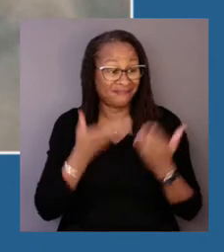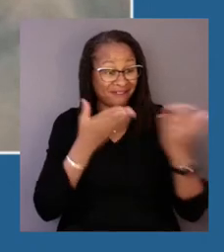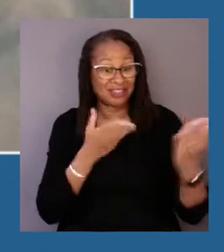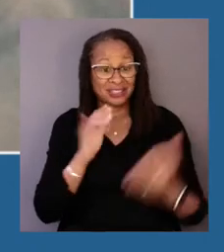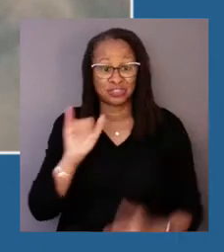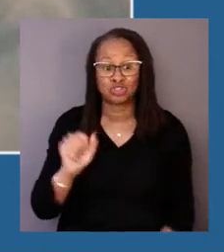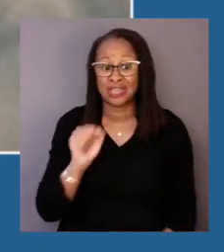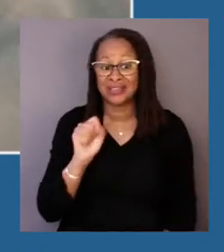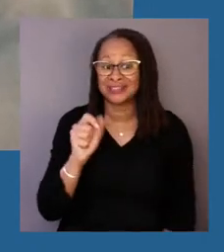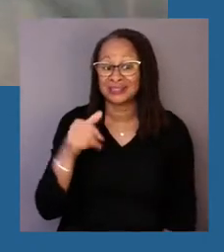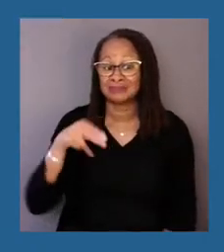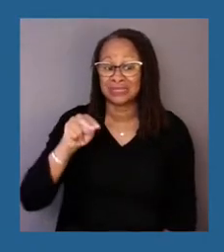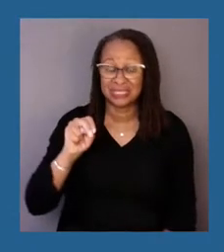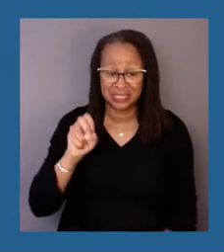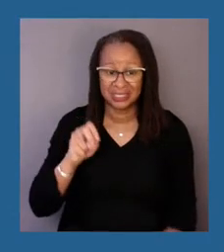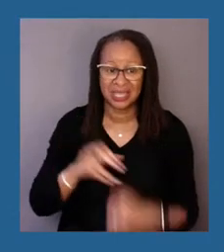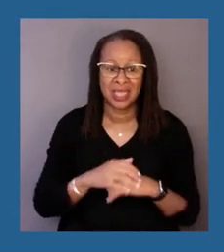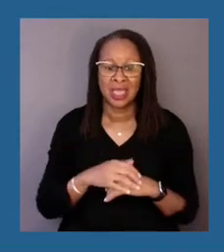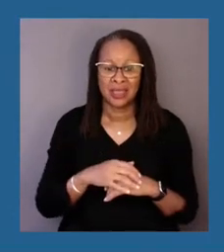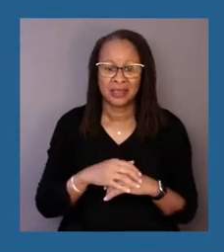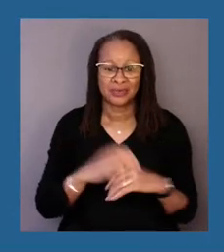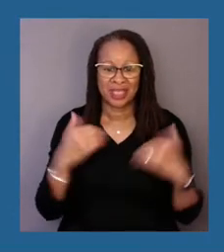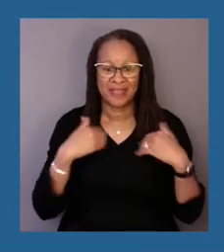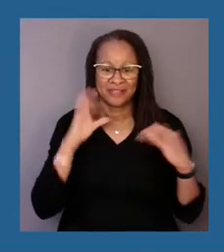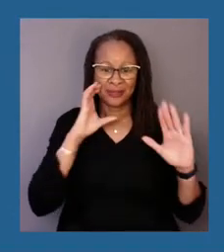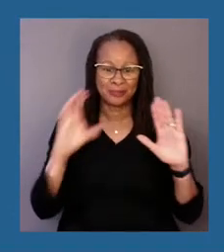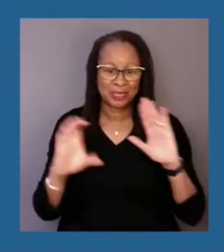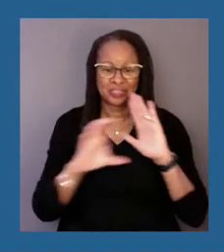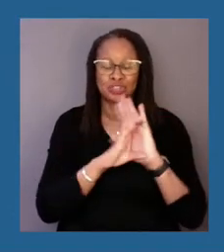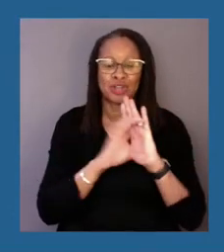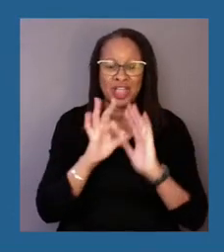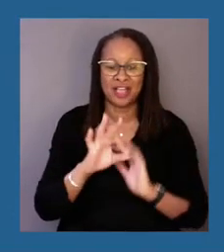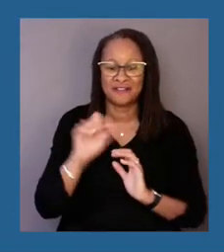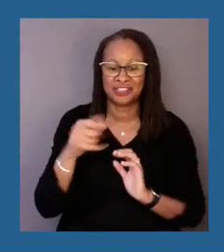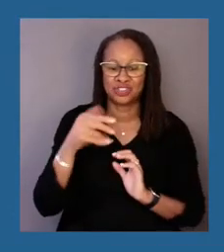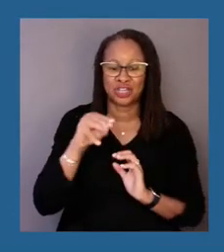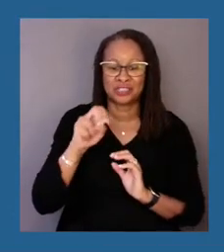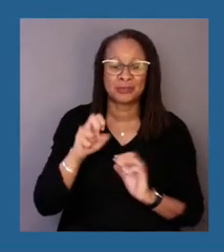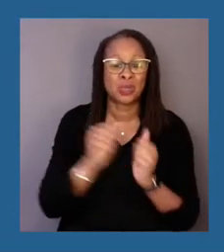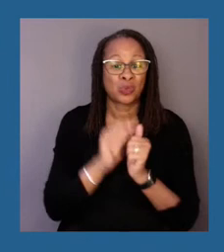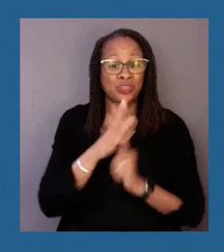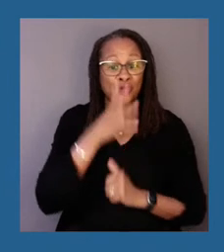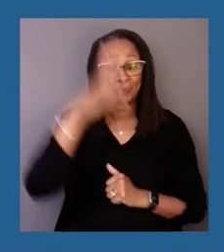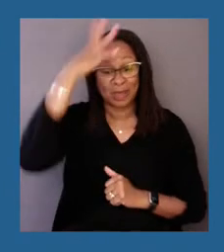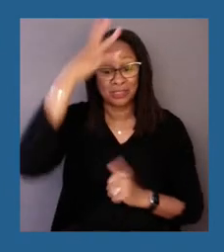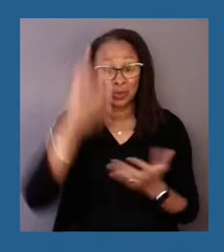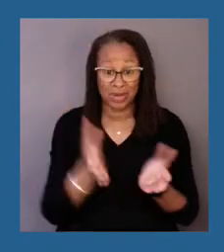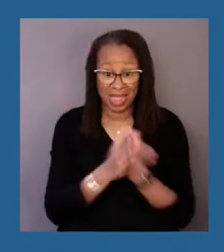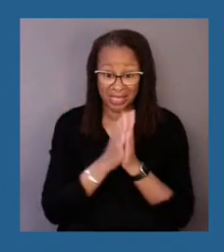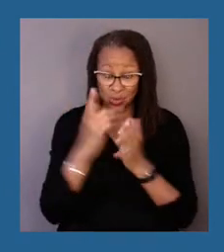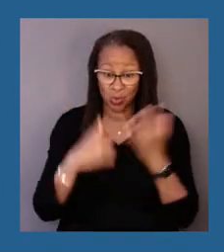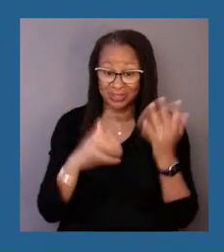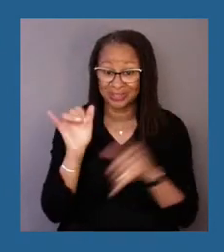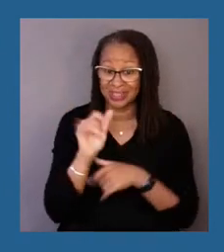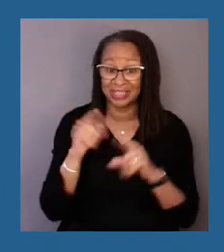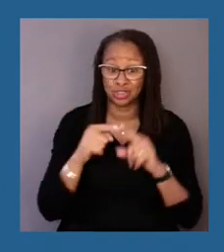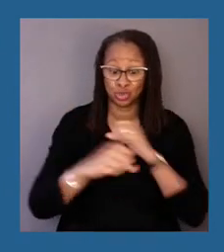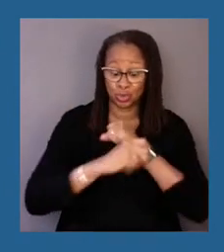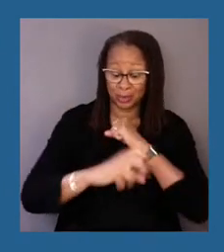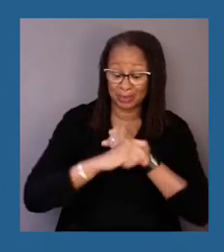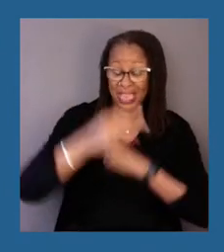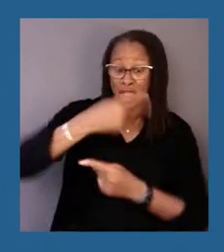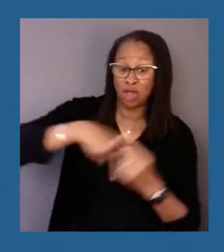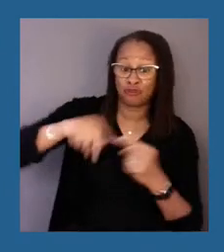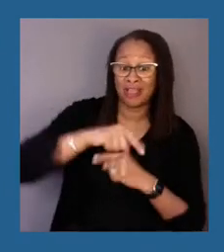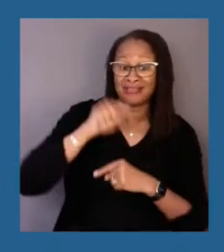And if we could bring up that photo of Jasmine with her parents, I want to ask you, Jasmine, what it's been like to campaign around this